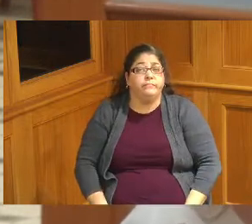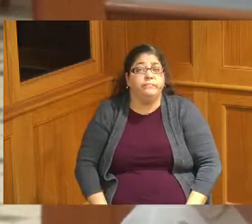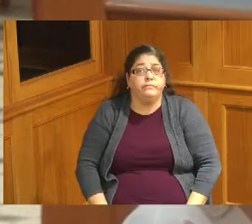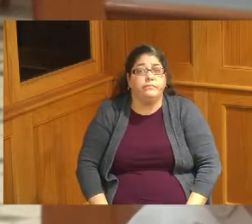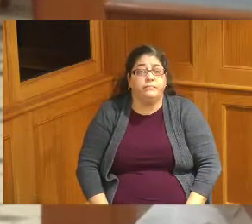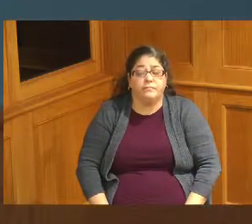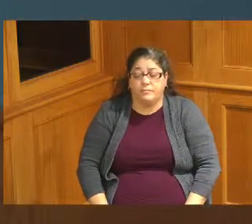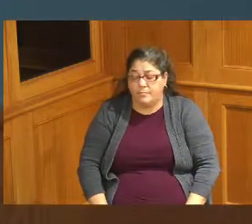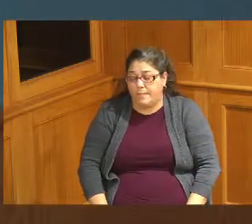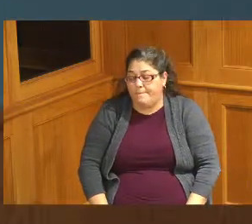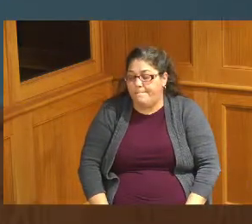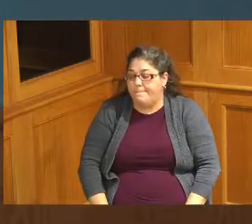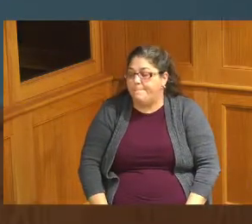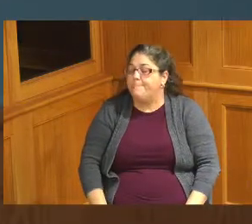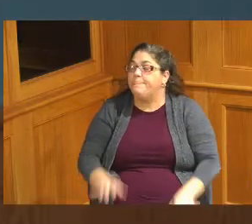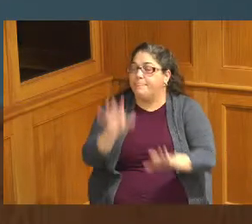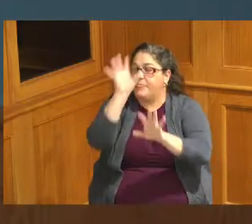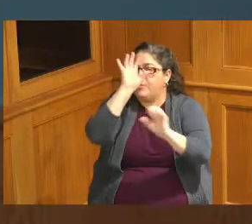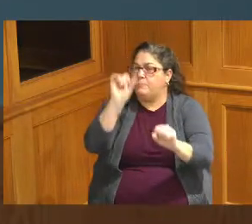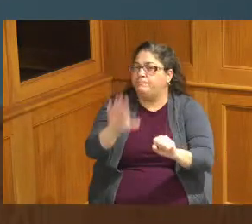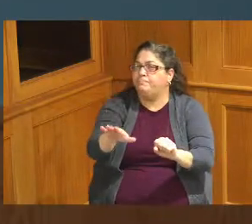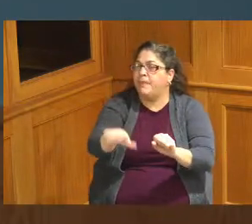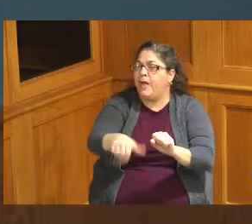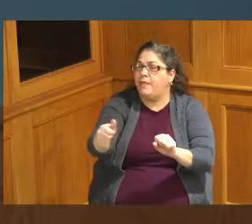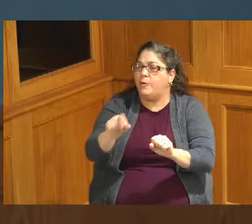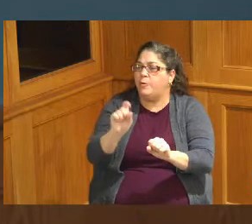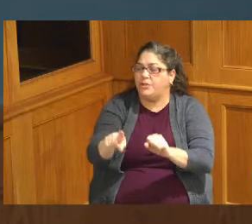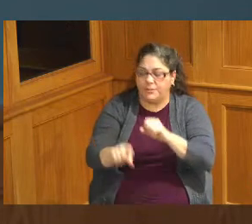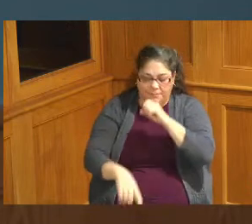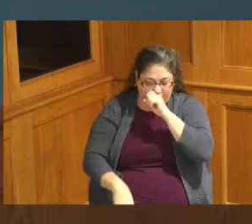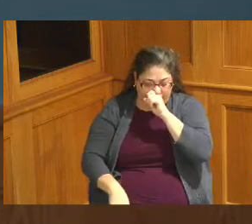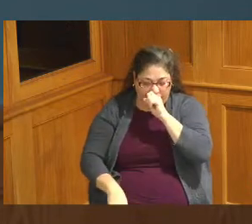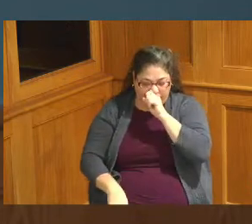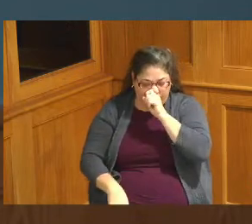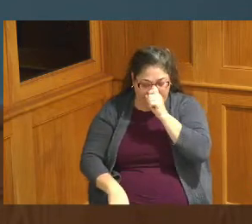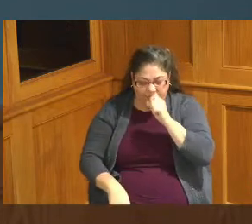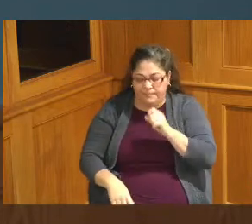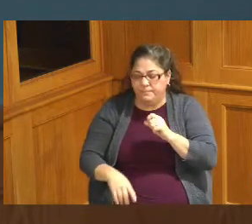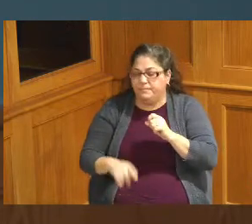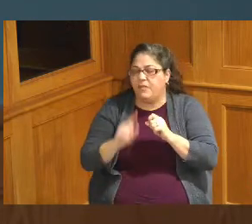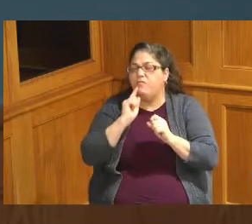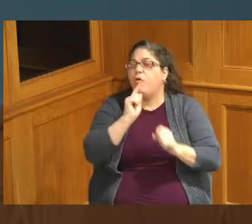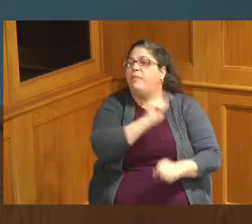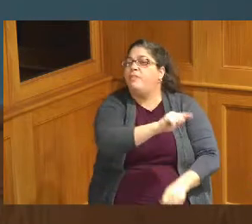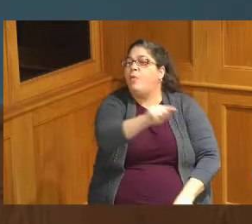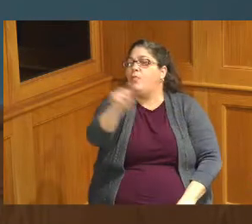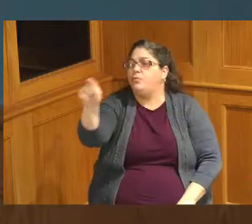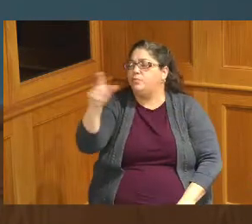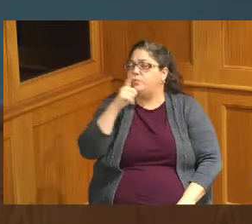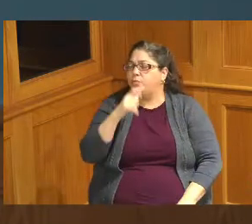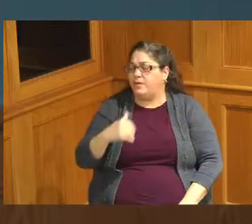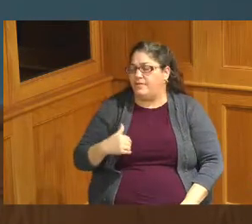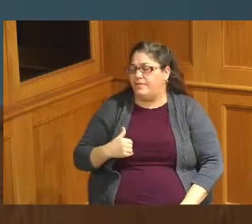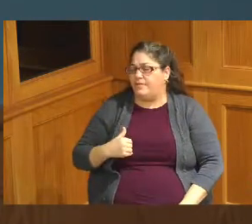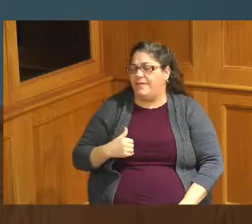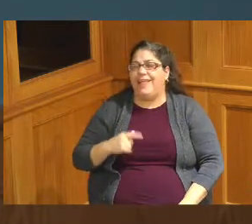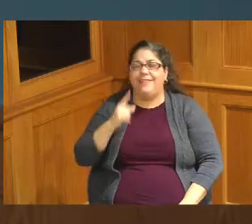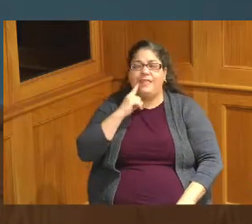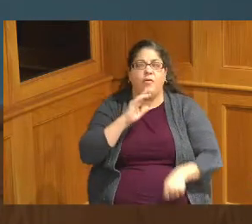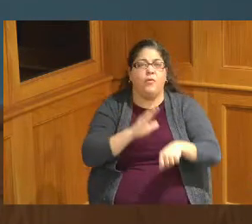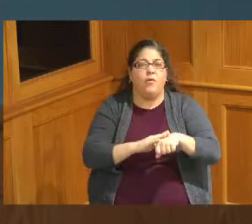Gotcha. I do have one other question, though. For those who have, for example, I think on the